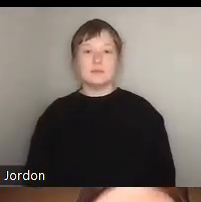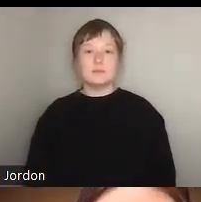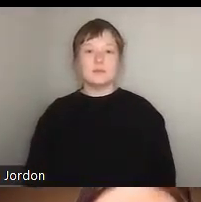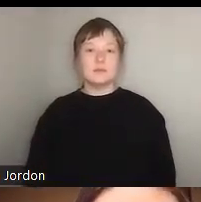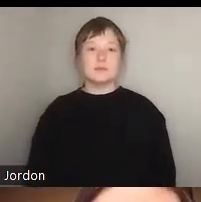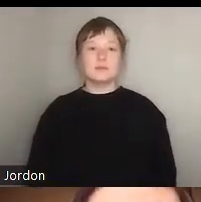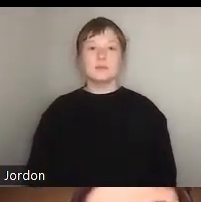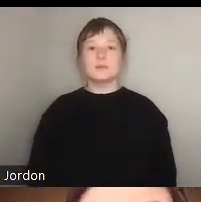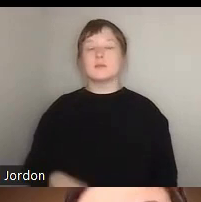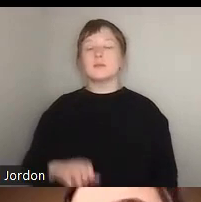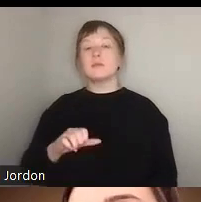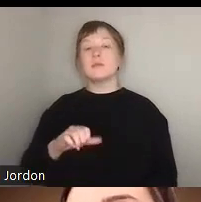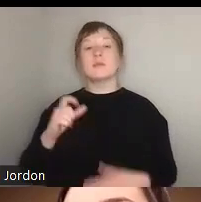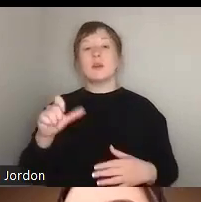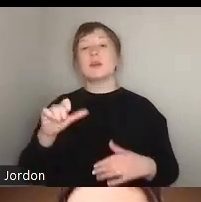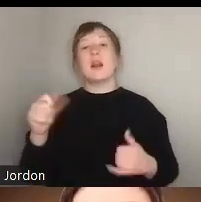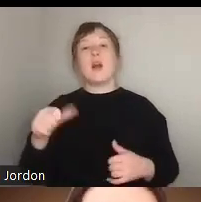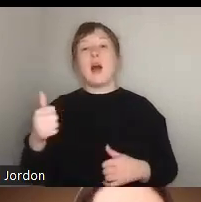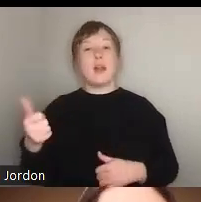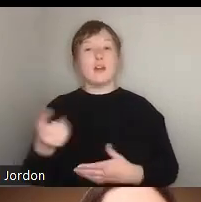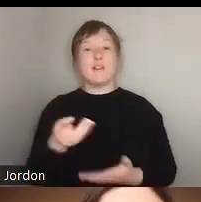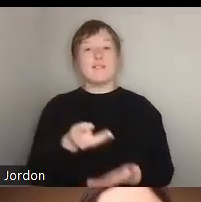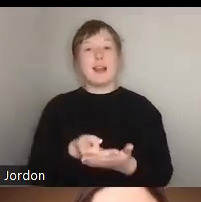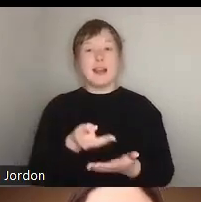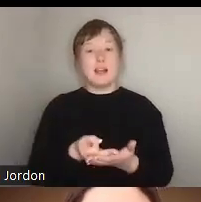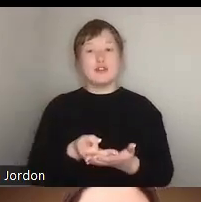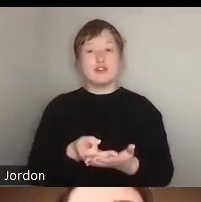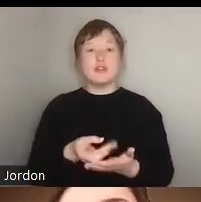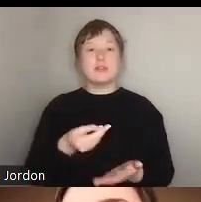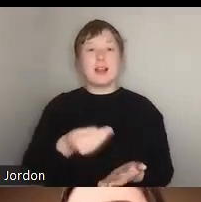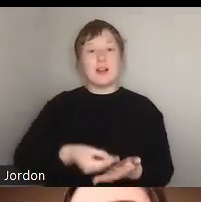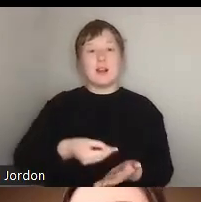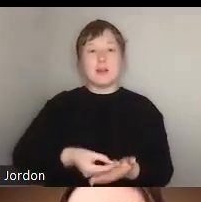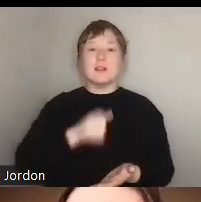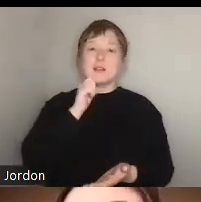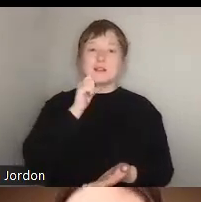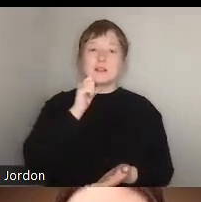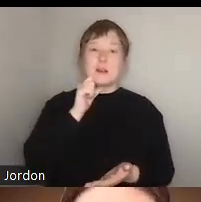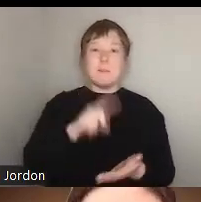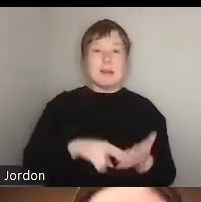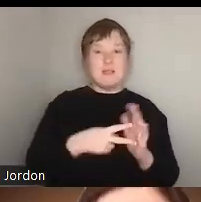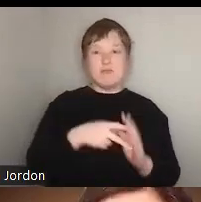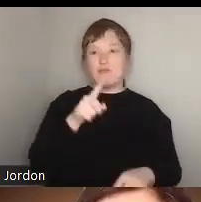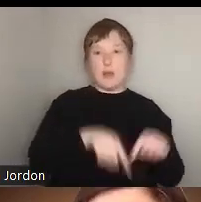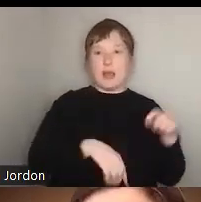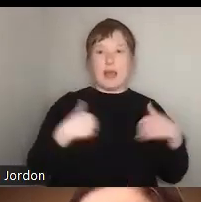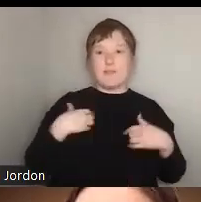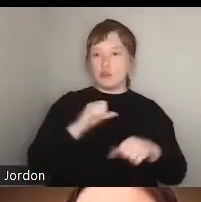Other types of abuse, so financial and economic abuse. That's not allowing somebody to have a job,